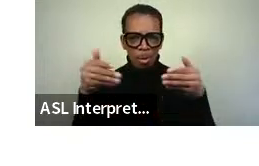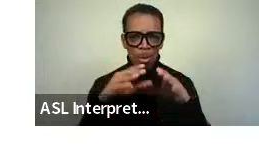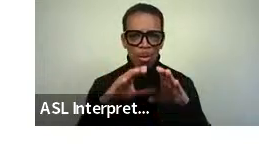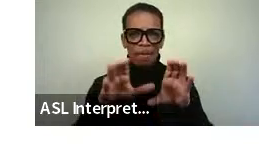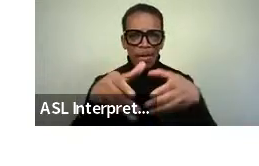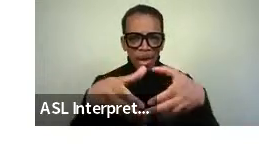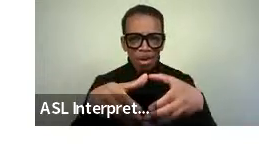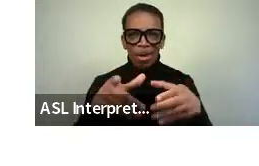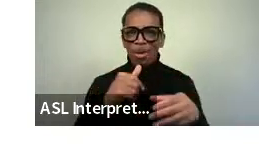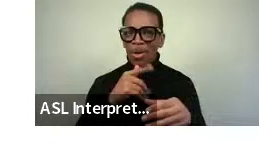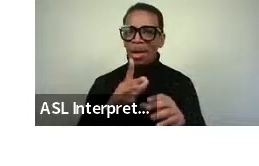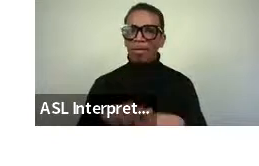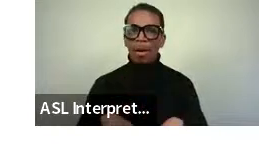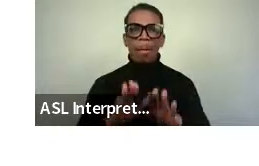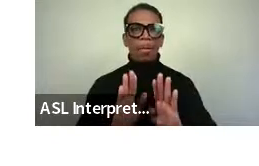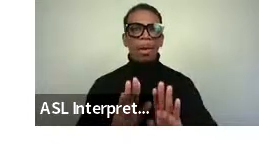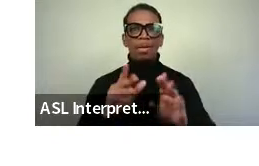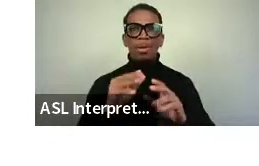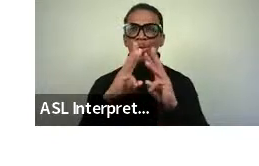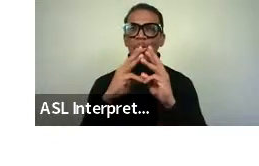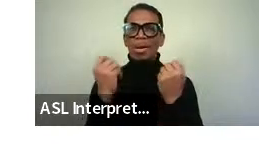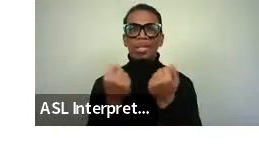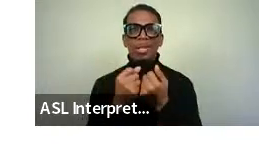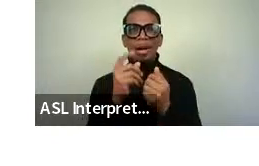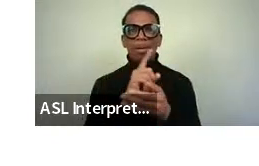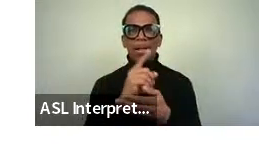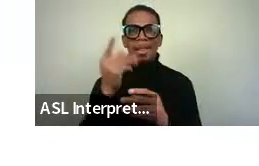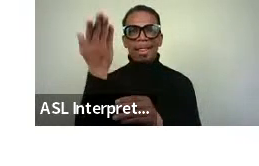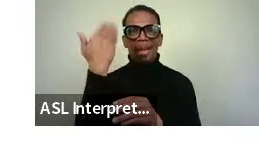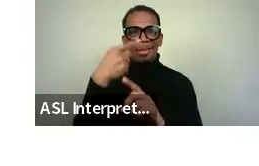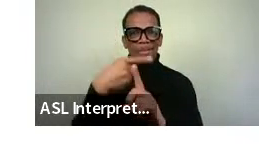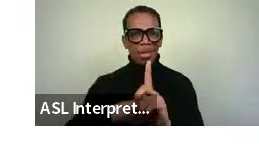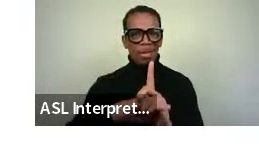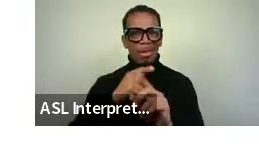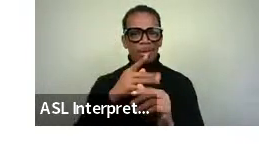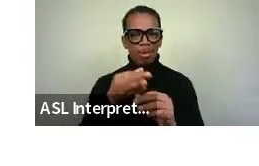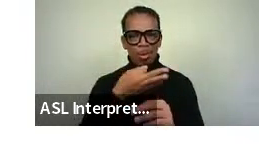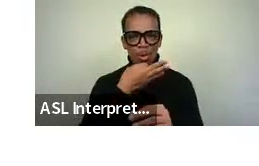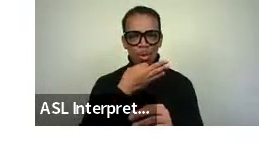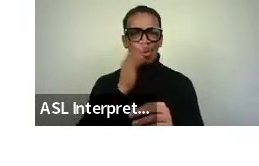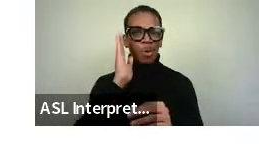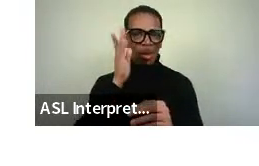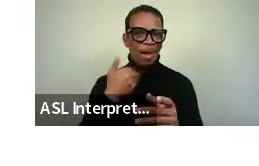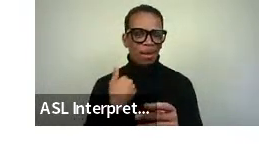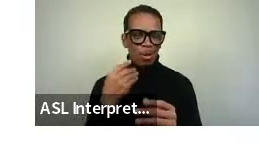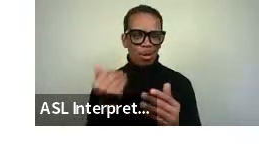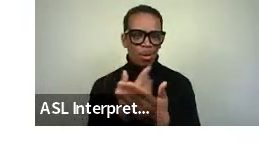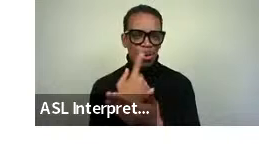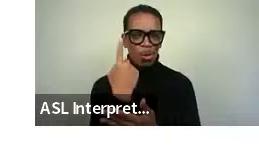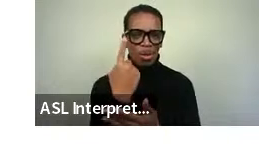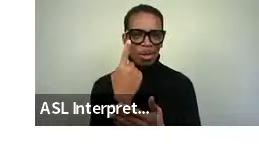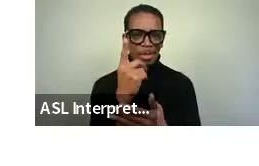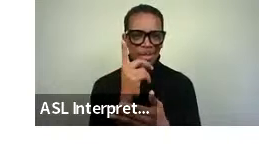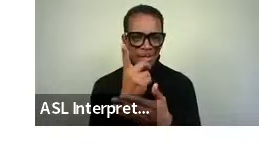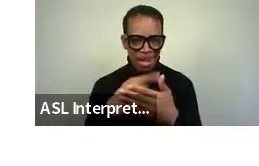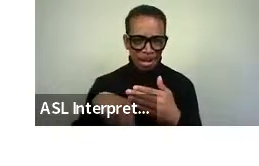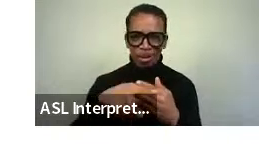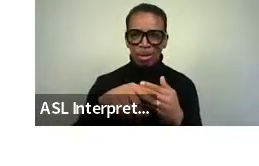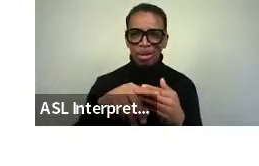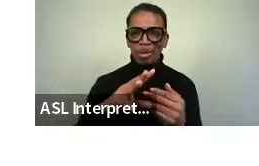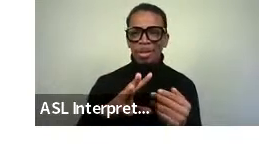opening workshop last month, and there's one coming up next week that will actually